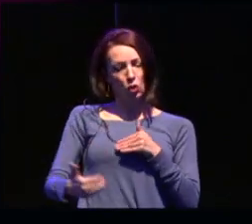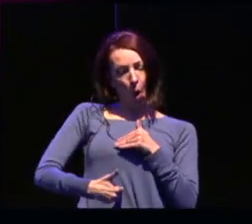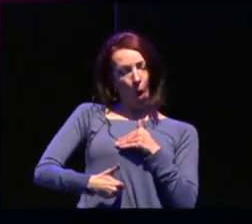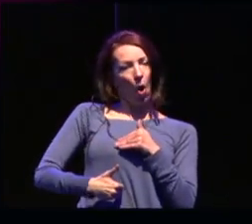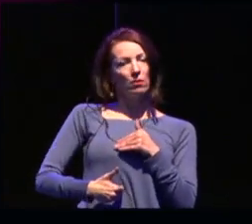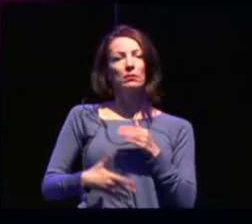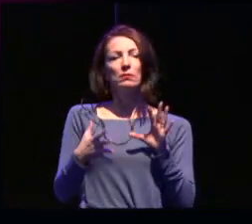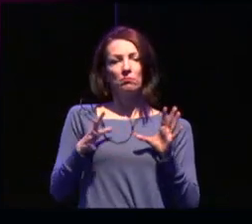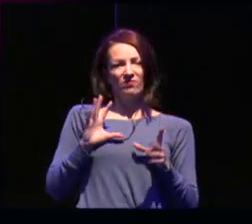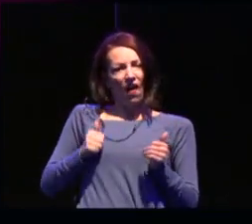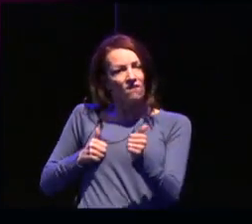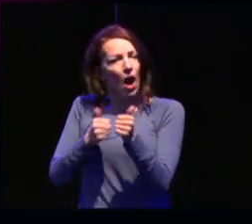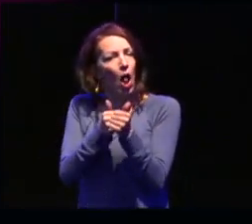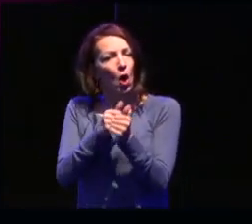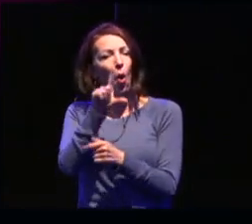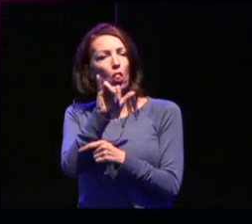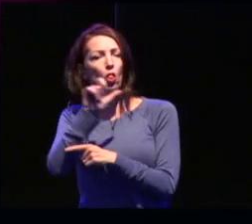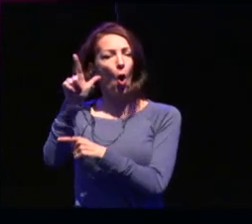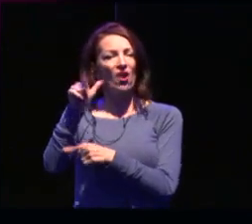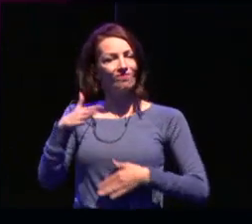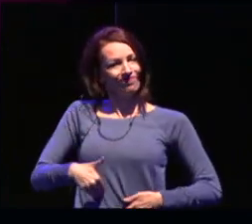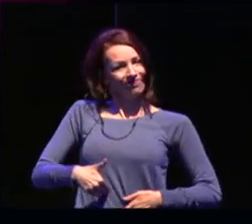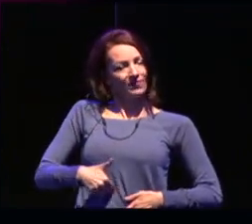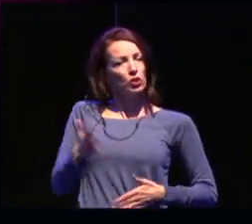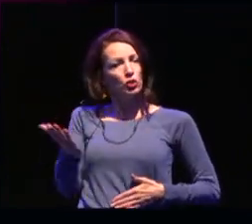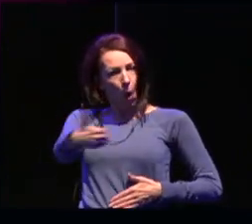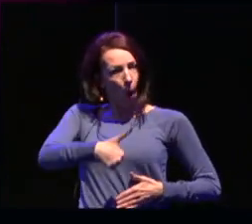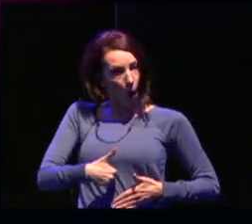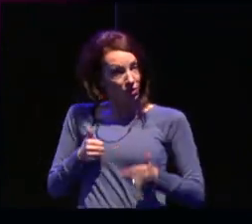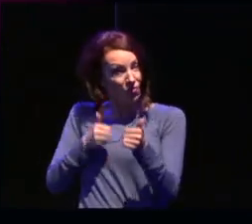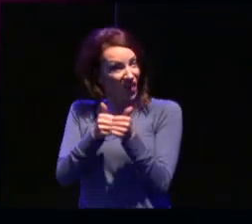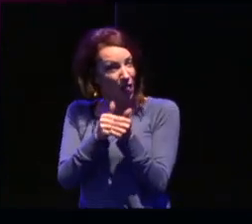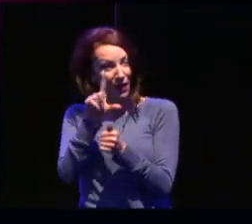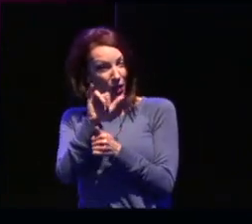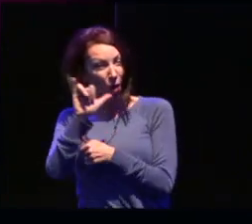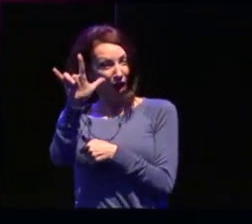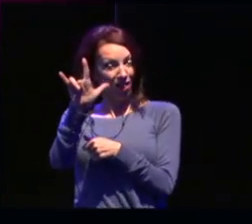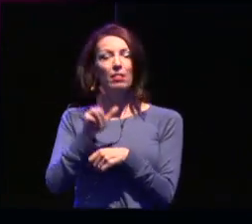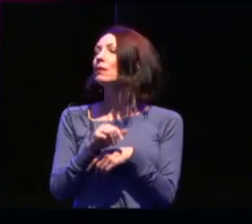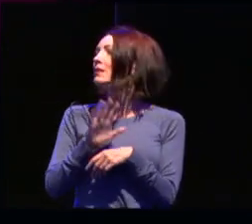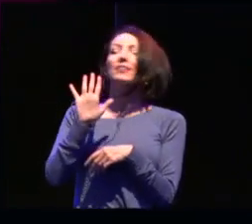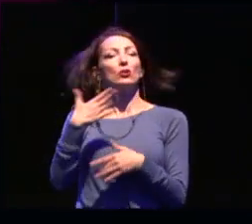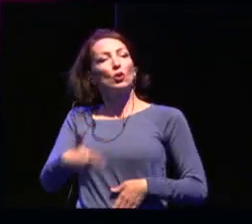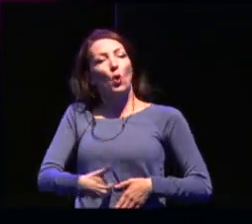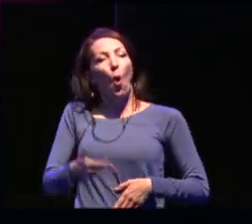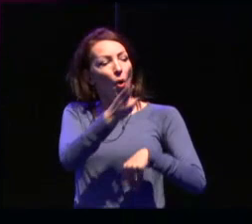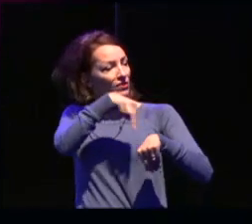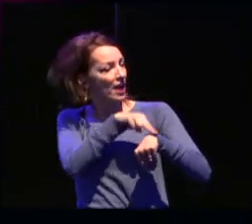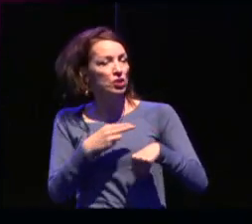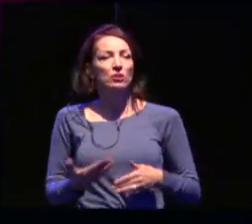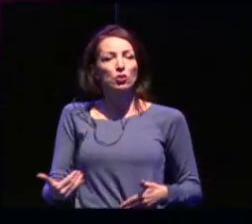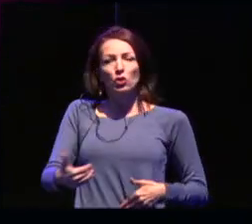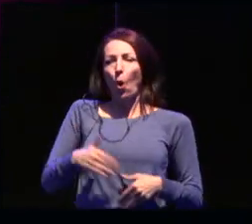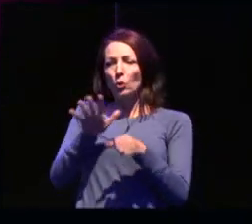loyal to your own soul. And so you want to ask yourself, are you being loyal to your soul? I mean, there's a soul to a nation, there's a soul to a neighborhood,